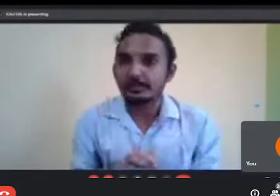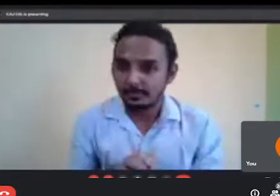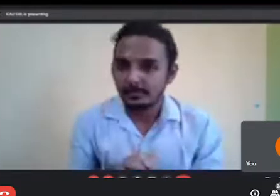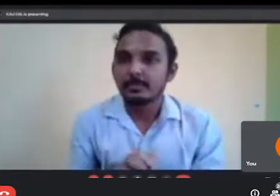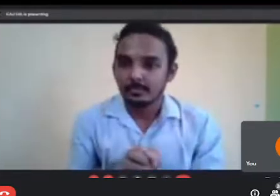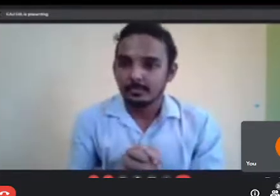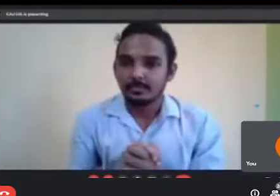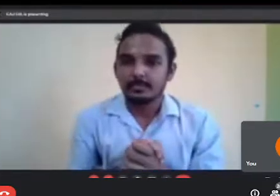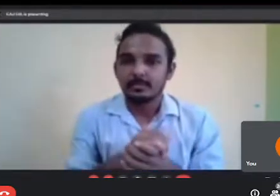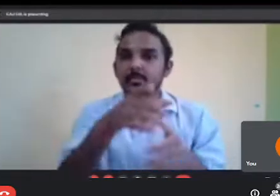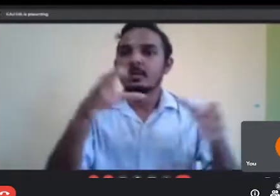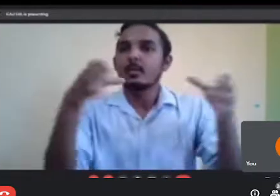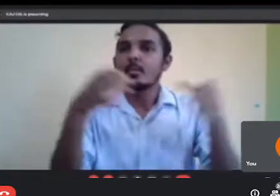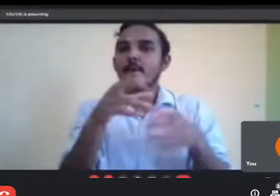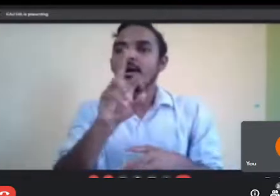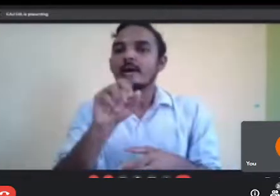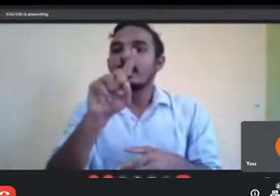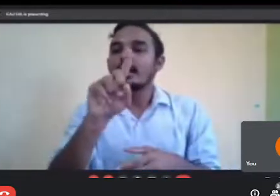They started studying and learning.